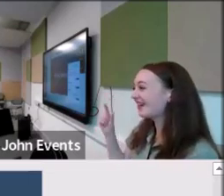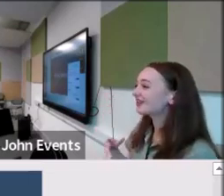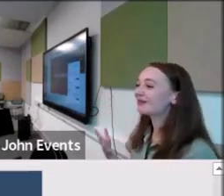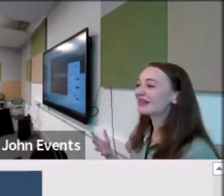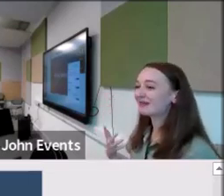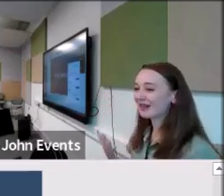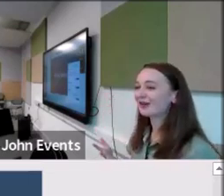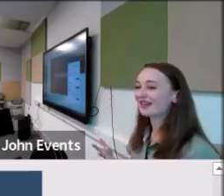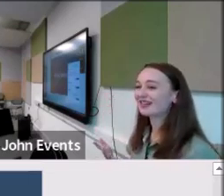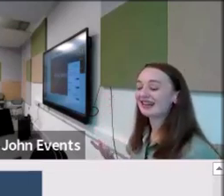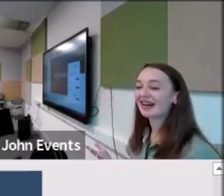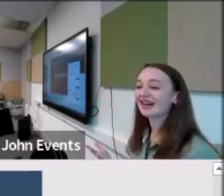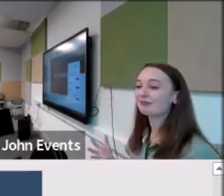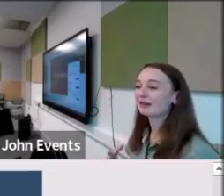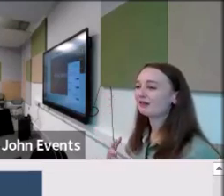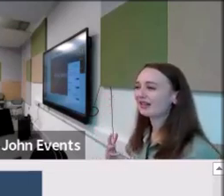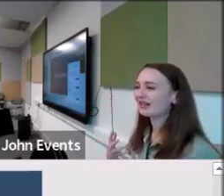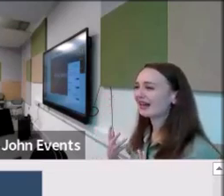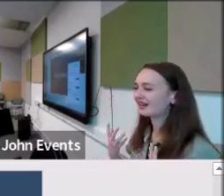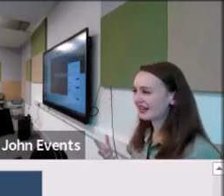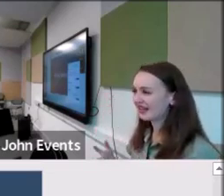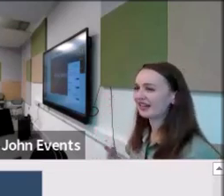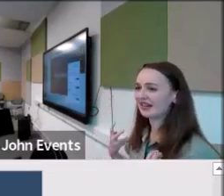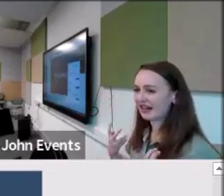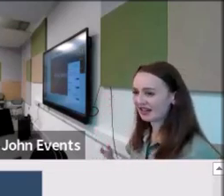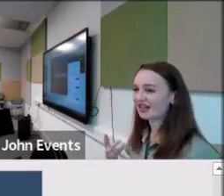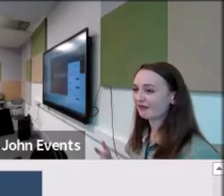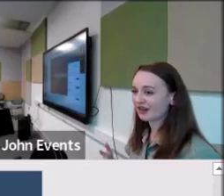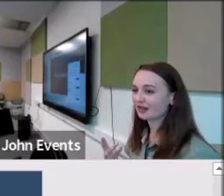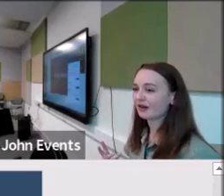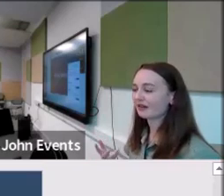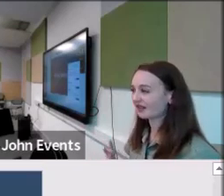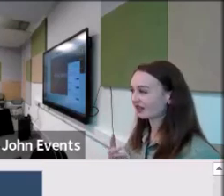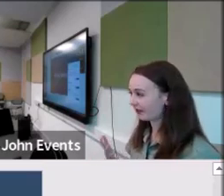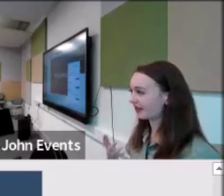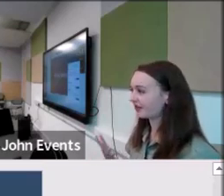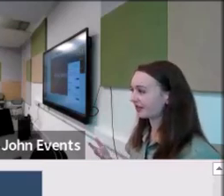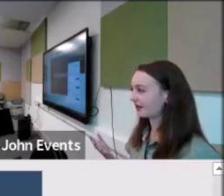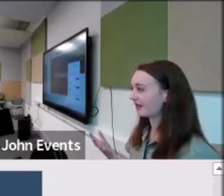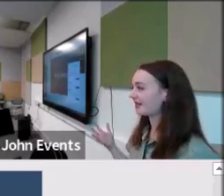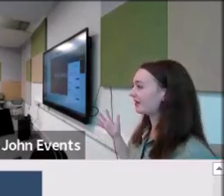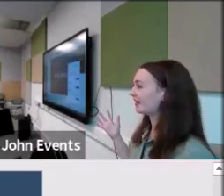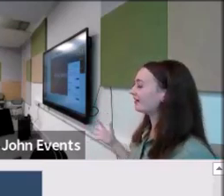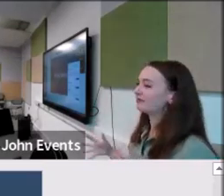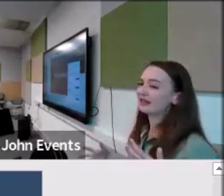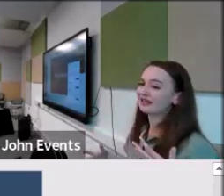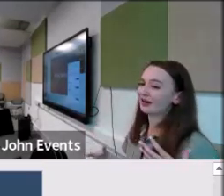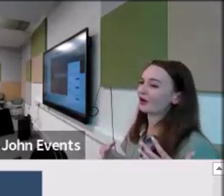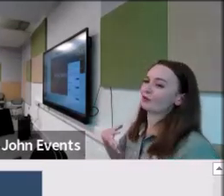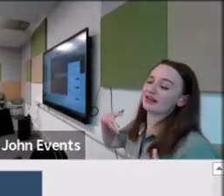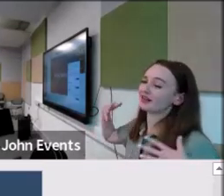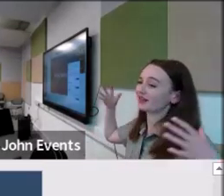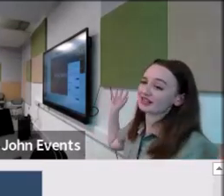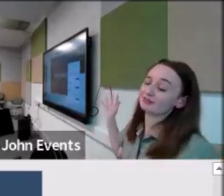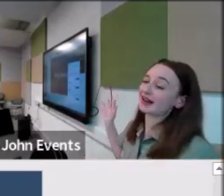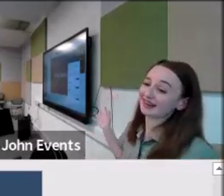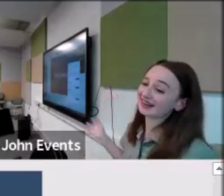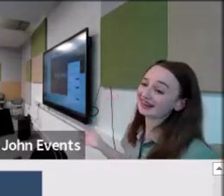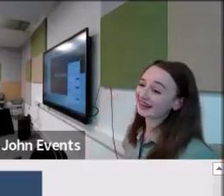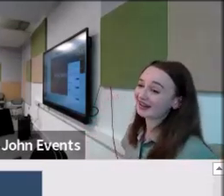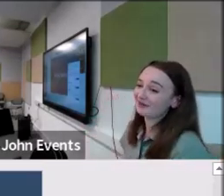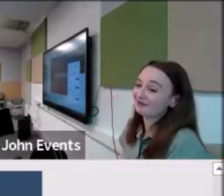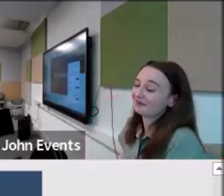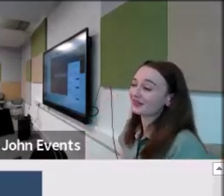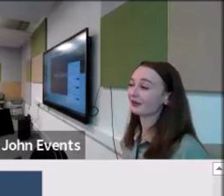condition. Sometimes little things like that can be a really neat and energy efficient way of disclosing your disability without it being a whole big